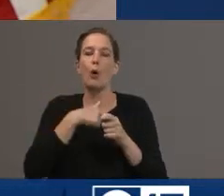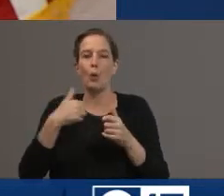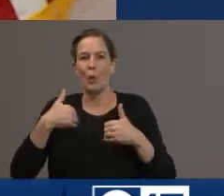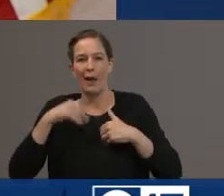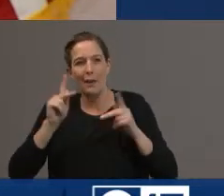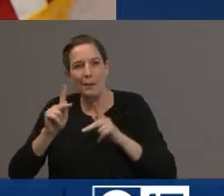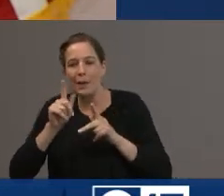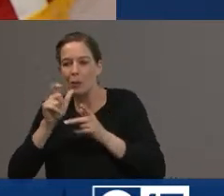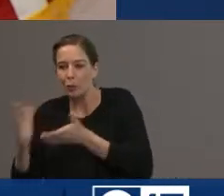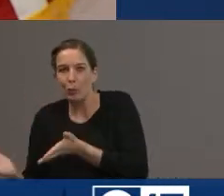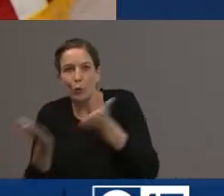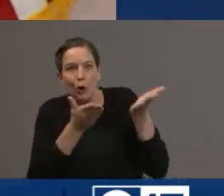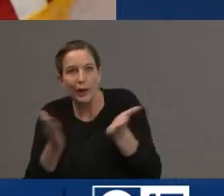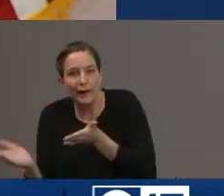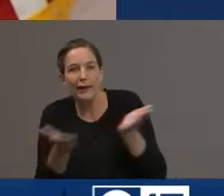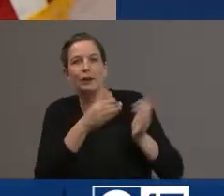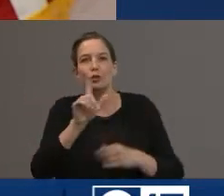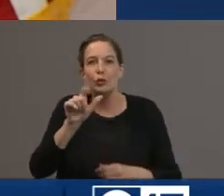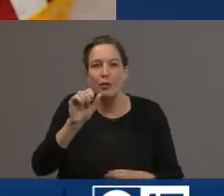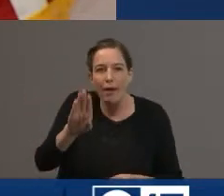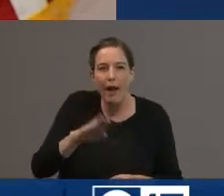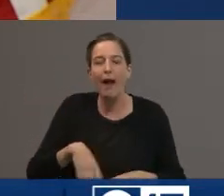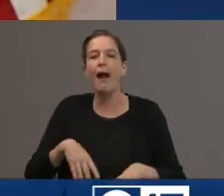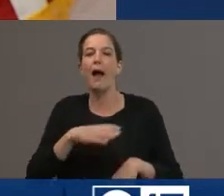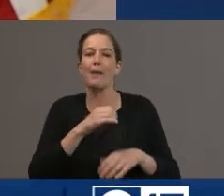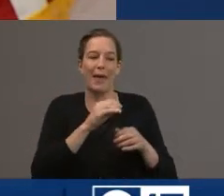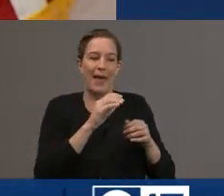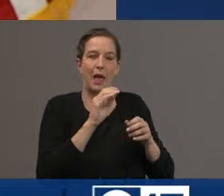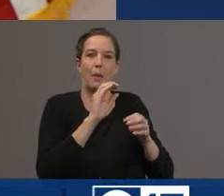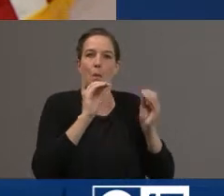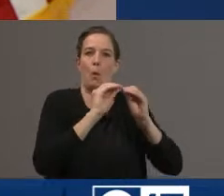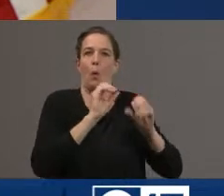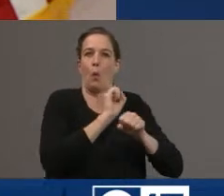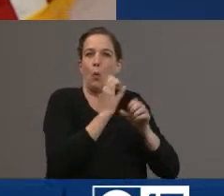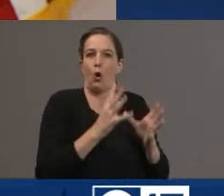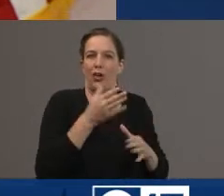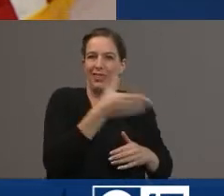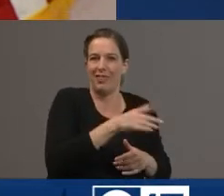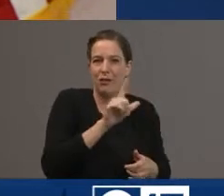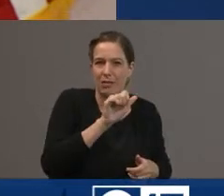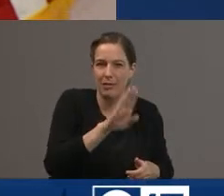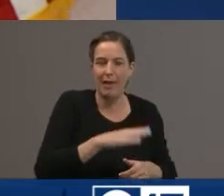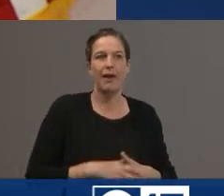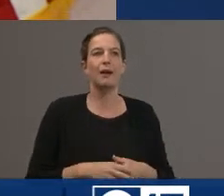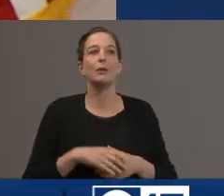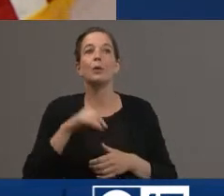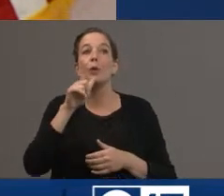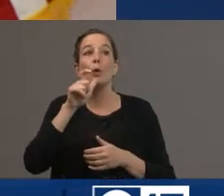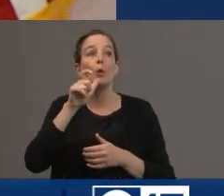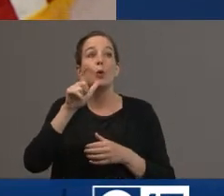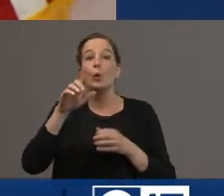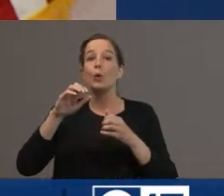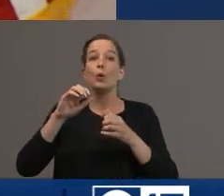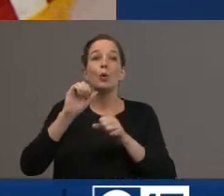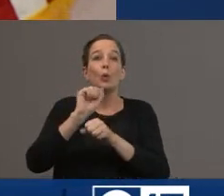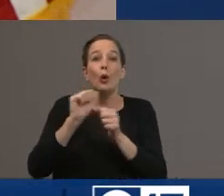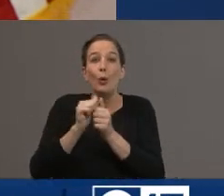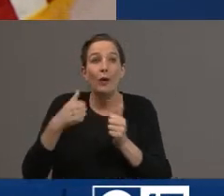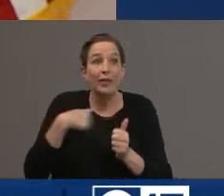as well. Providers who are going to be assisting us with this increased testing include CVS,